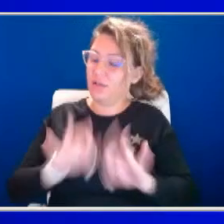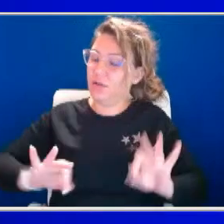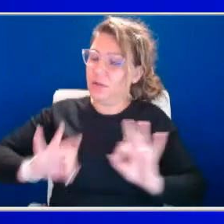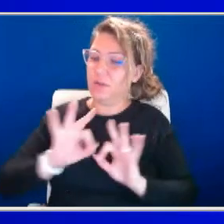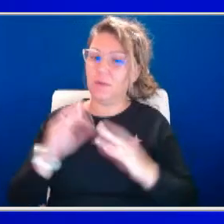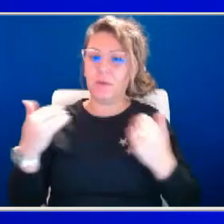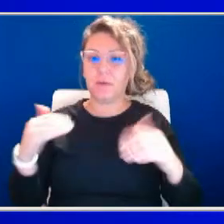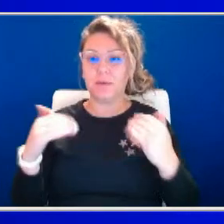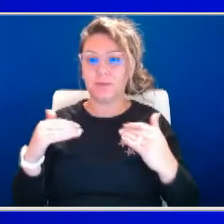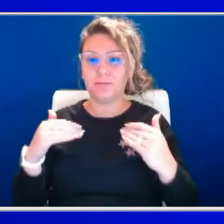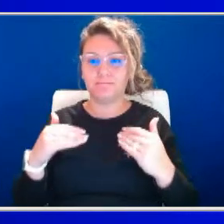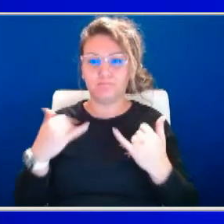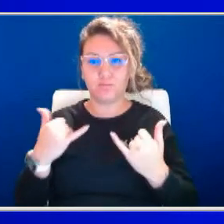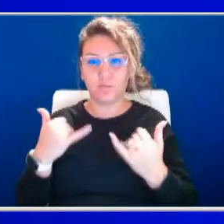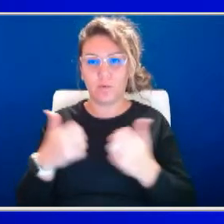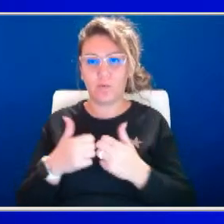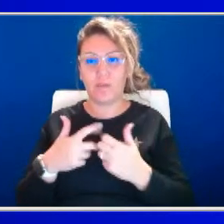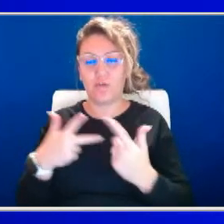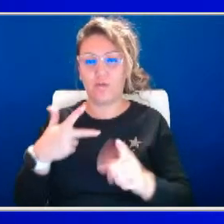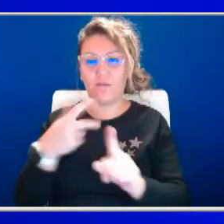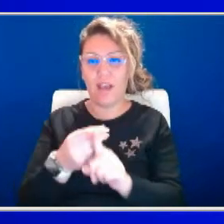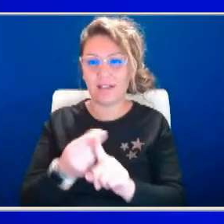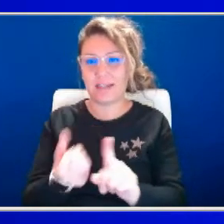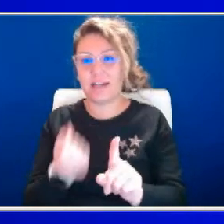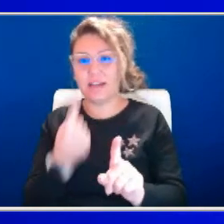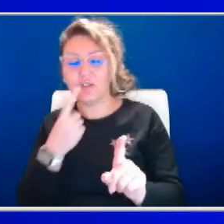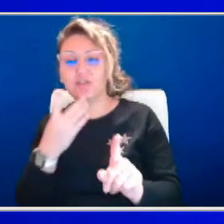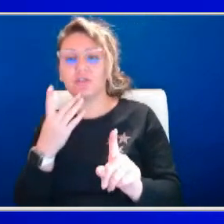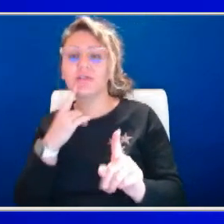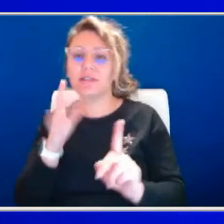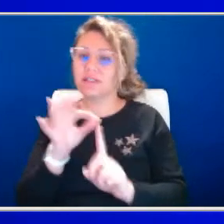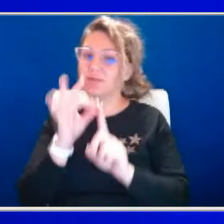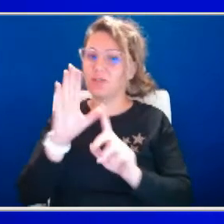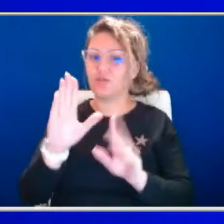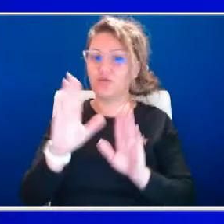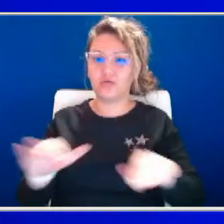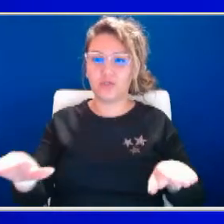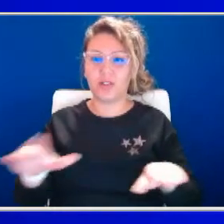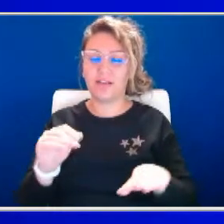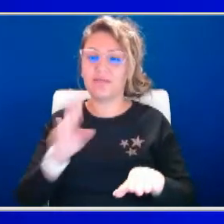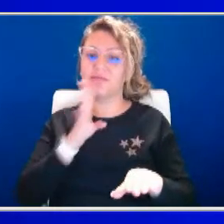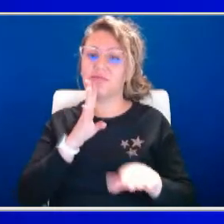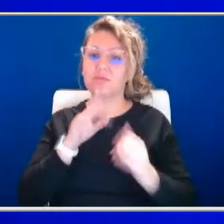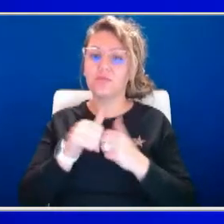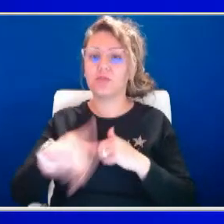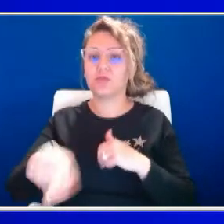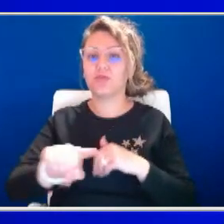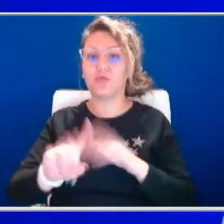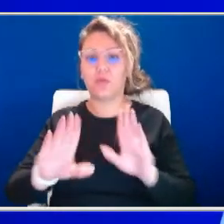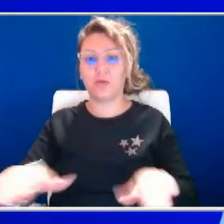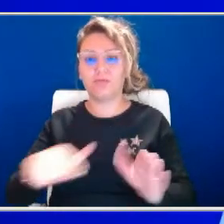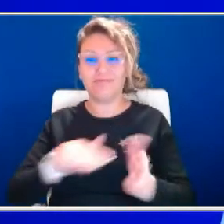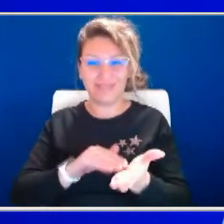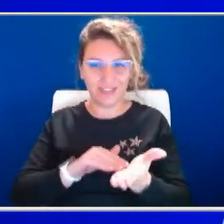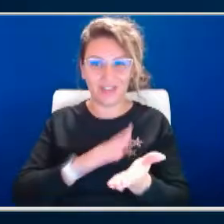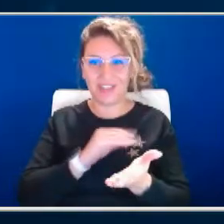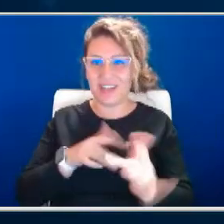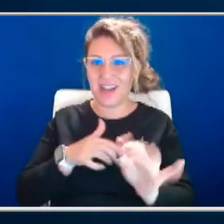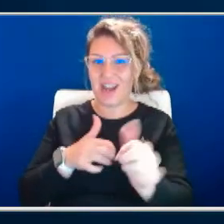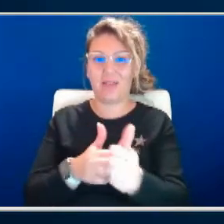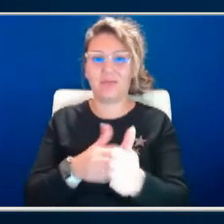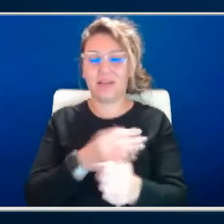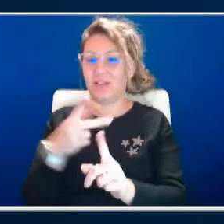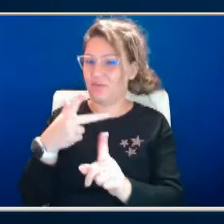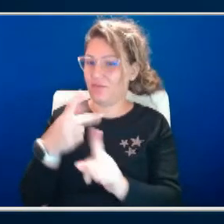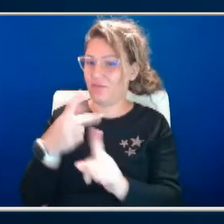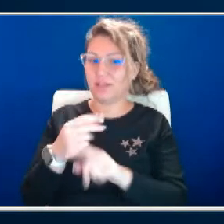are up to date with your vaccinations, and especially your children, and please talk with your pediatricians to get them up to date and get them vaccinated. Hawk, a